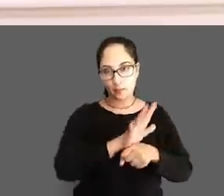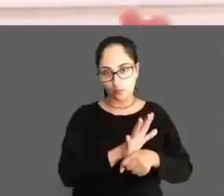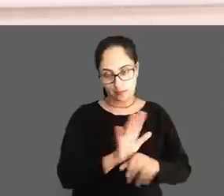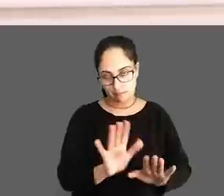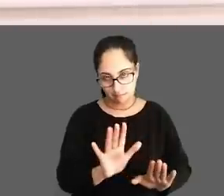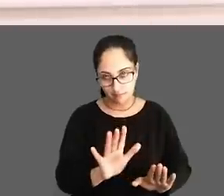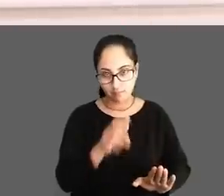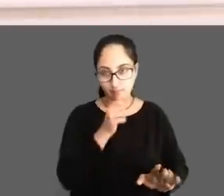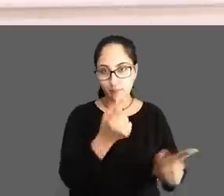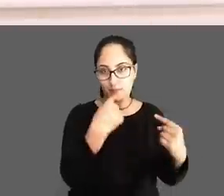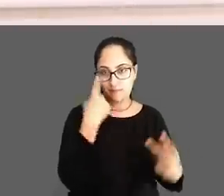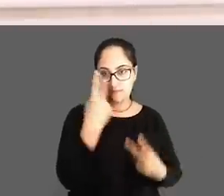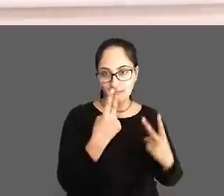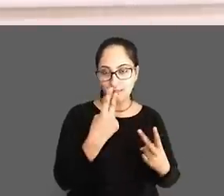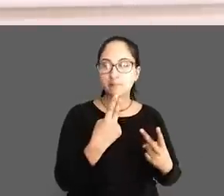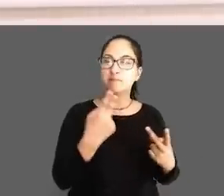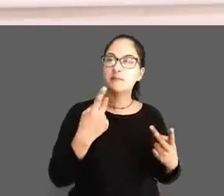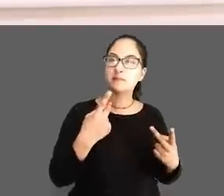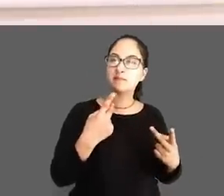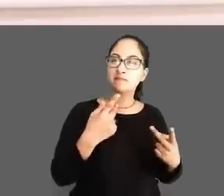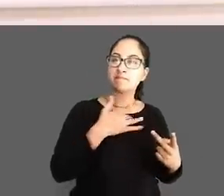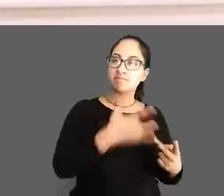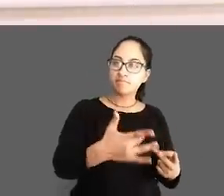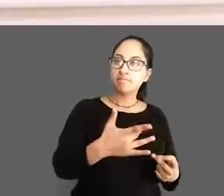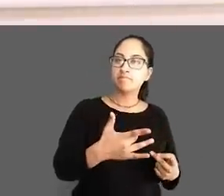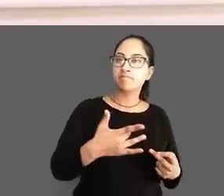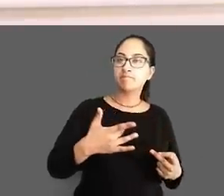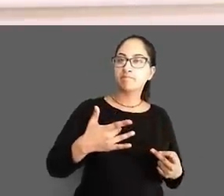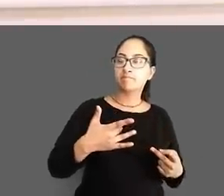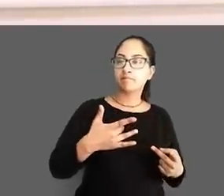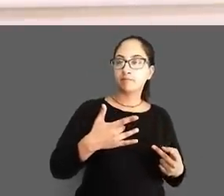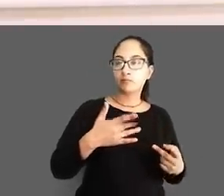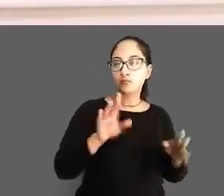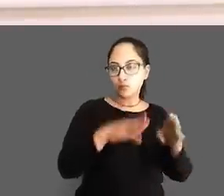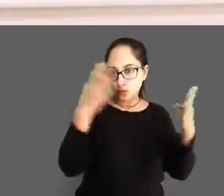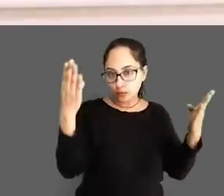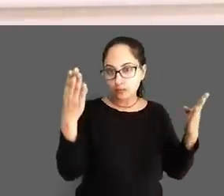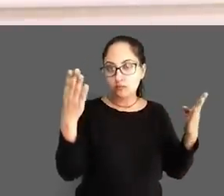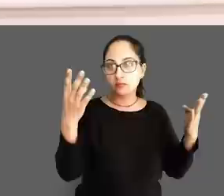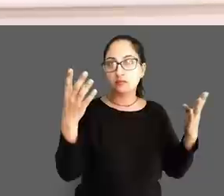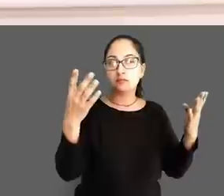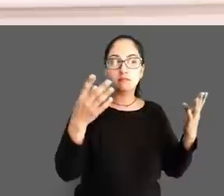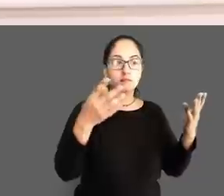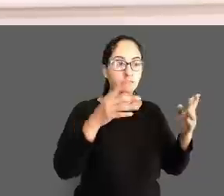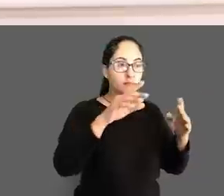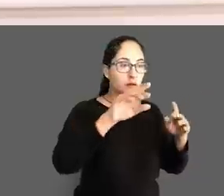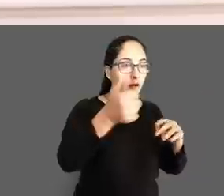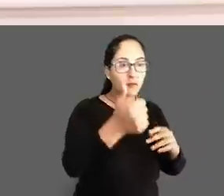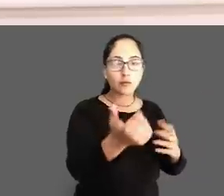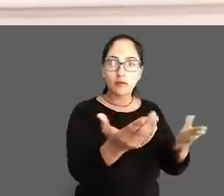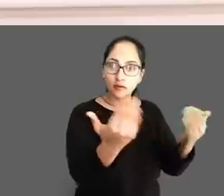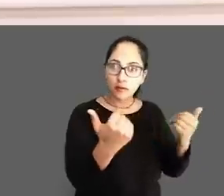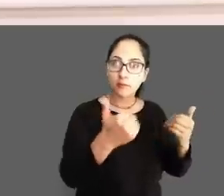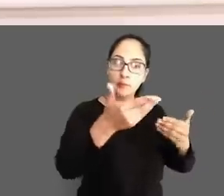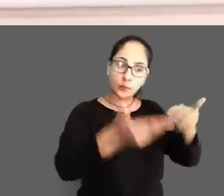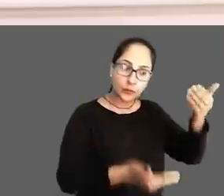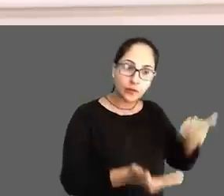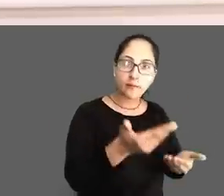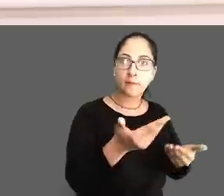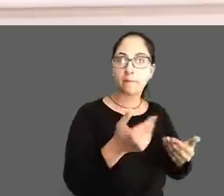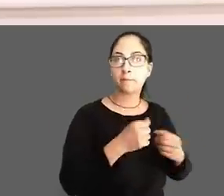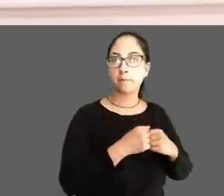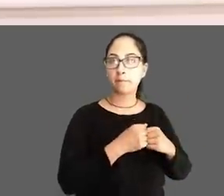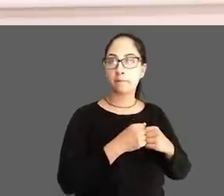perhaps not during COVID, but at other times, guests and loved ones who come in, who we spend time